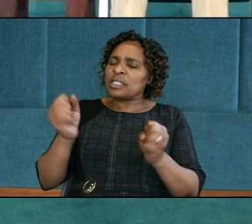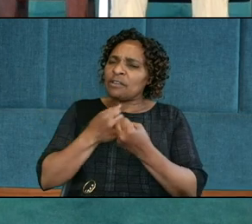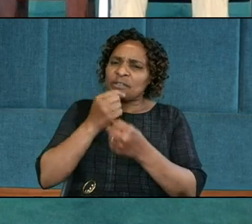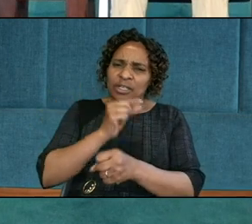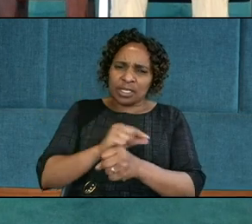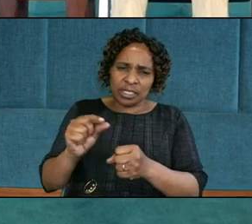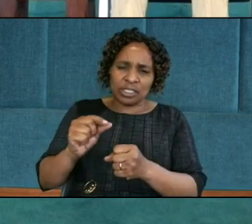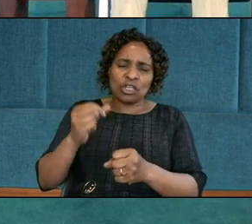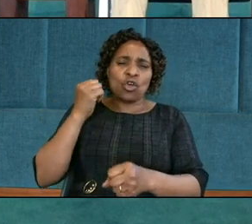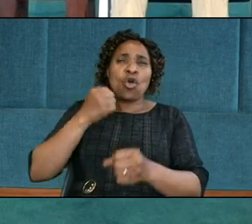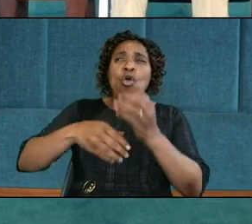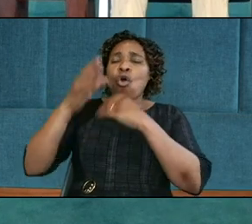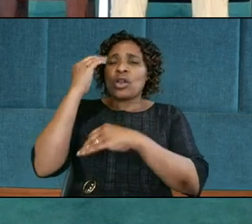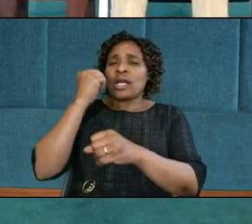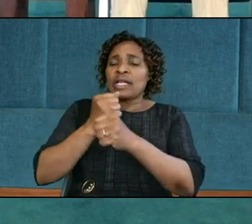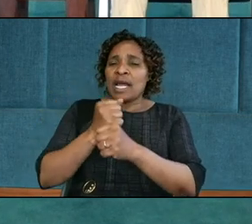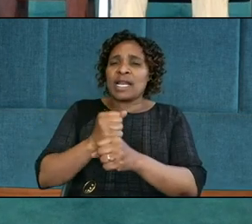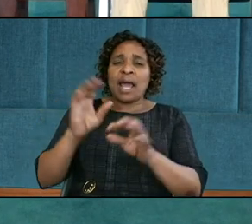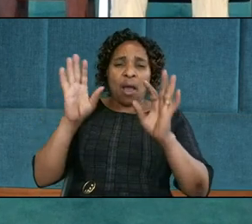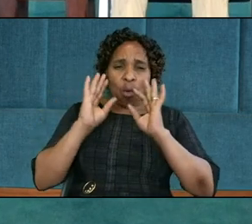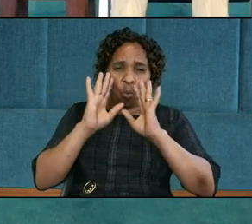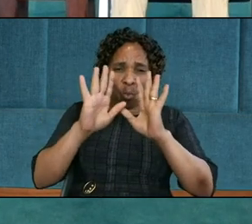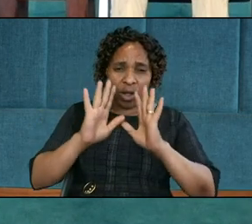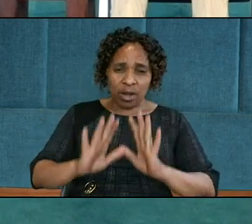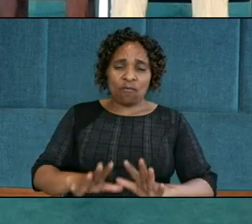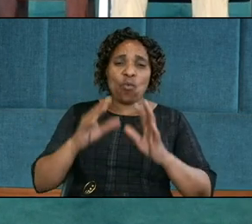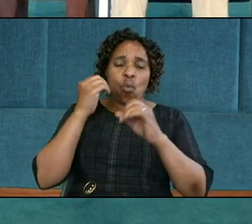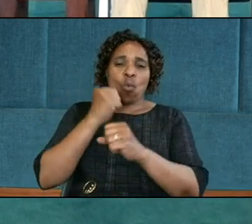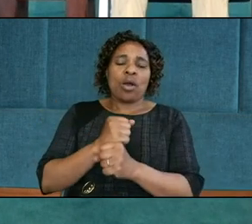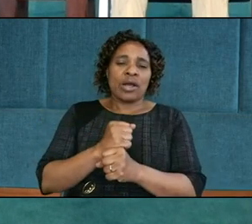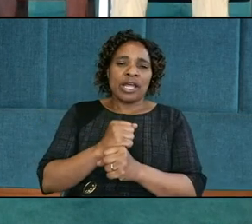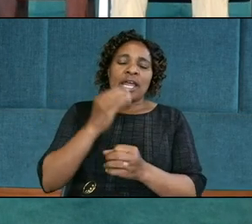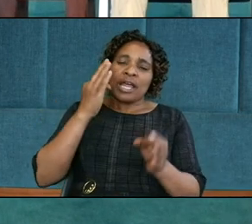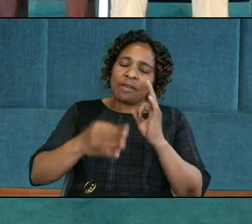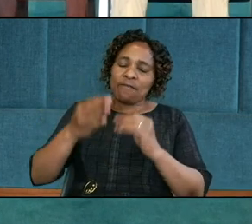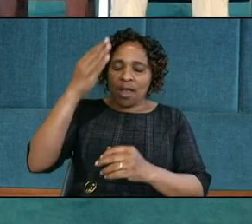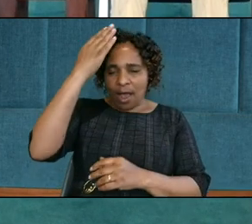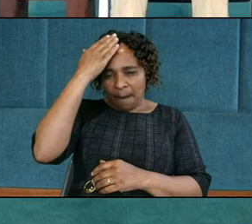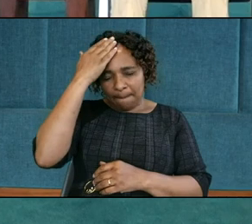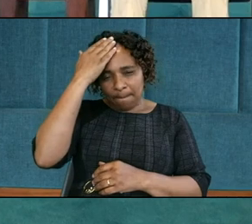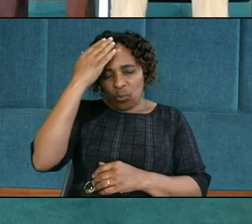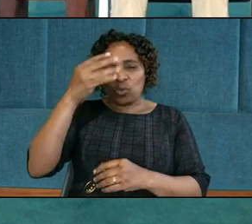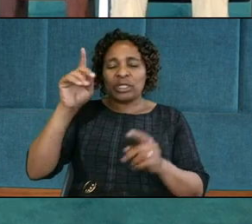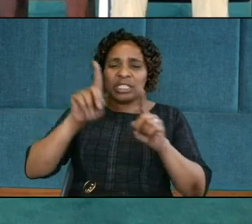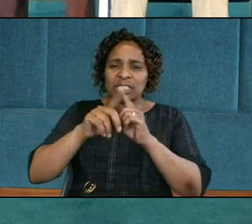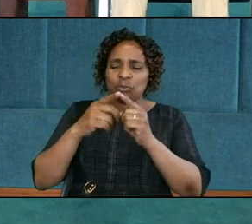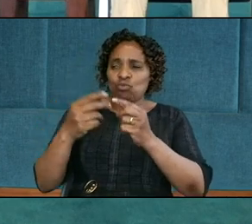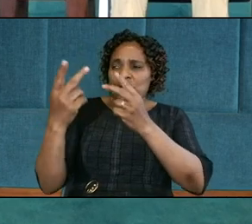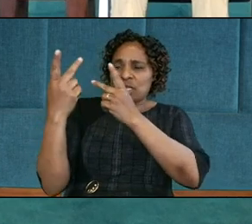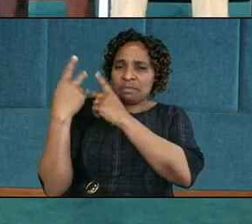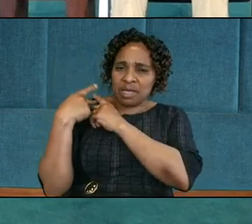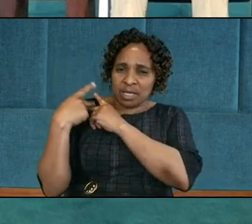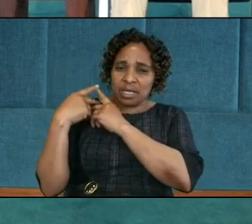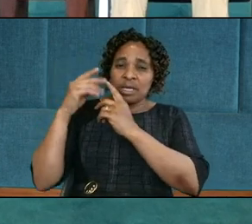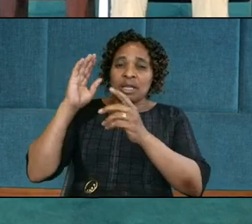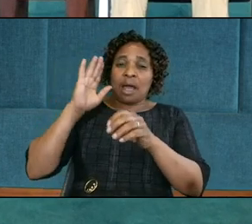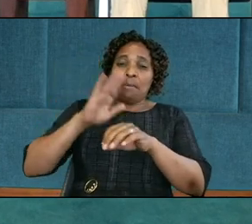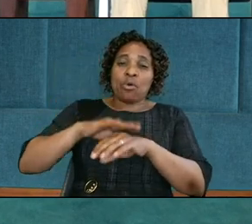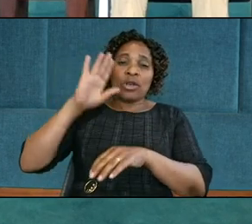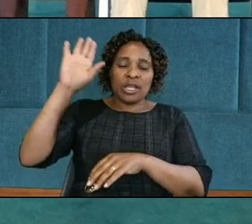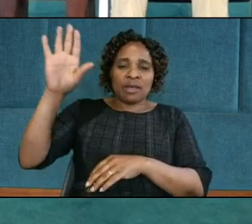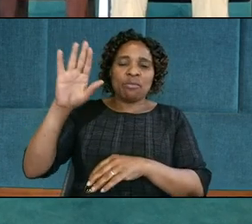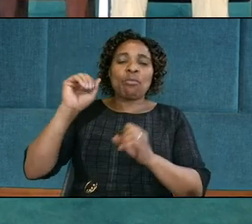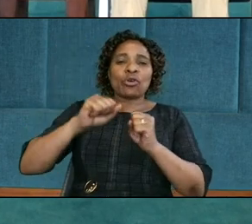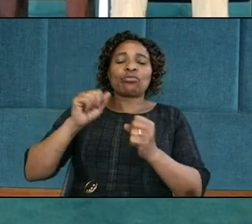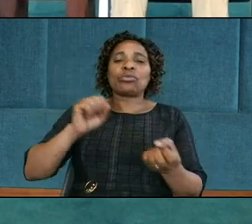has done a marvelous work. And if we are humble and we rely upon him, then, you know, we shall